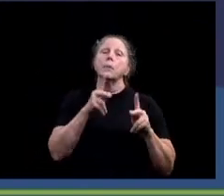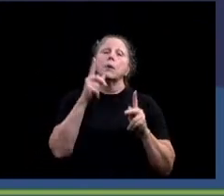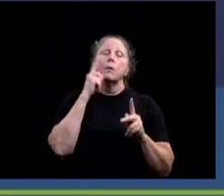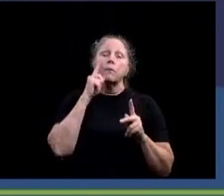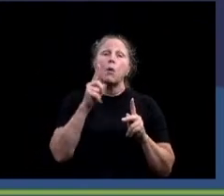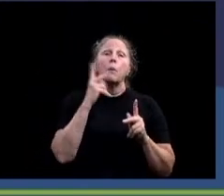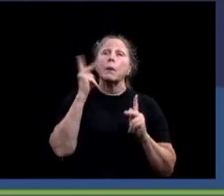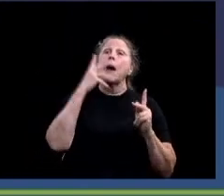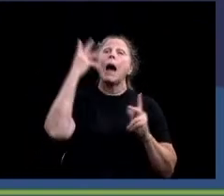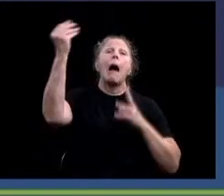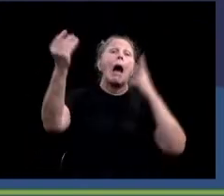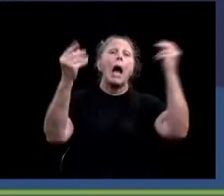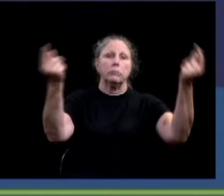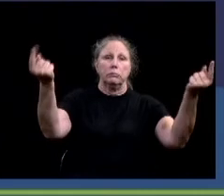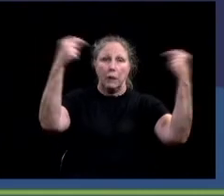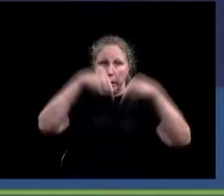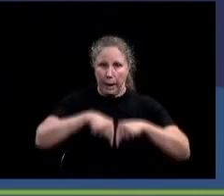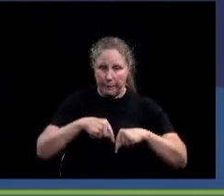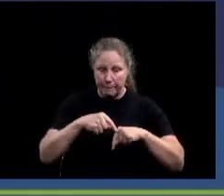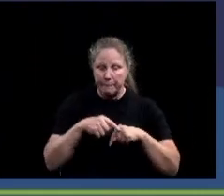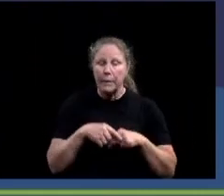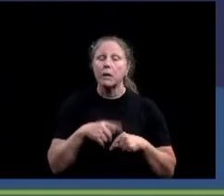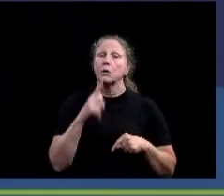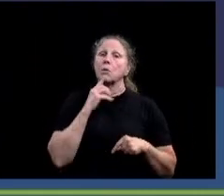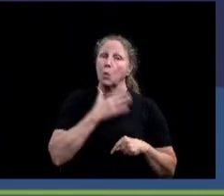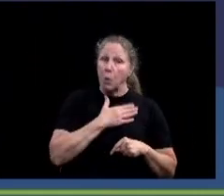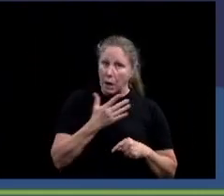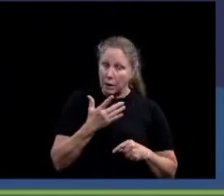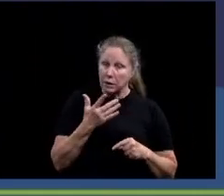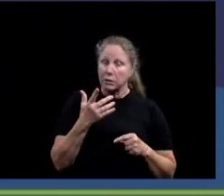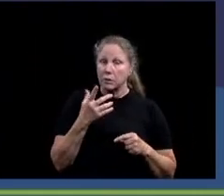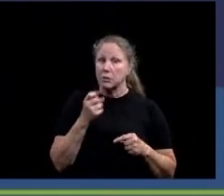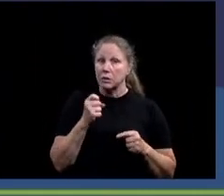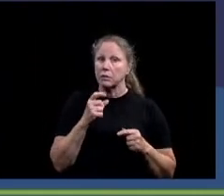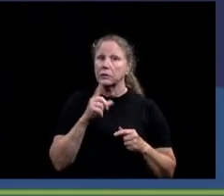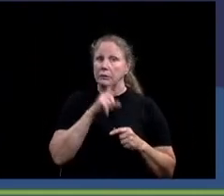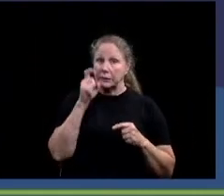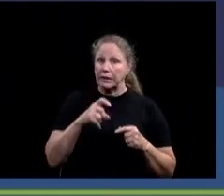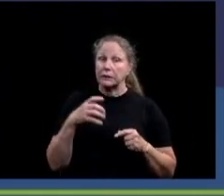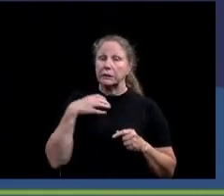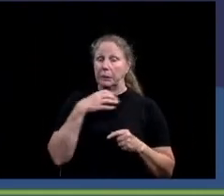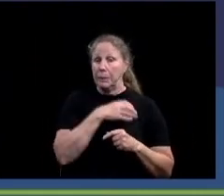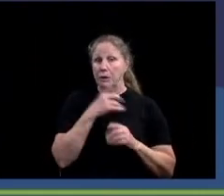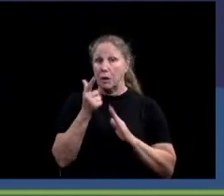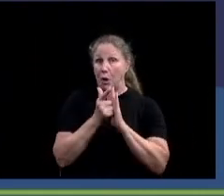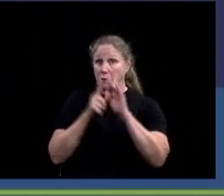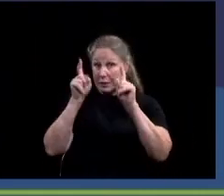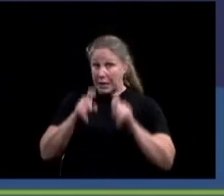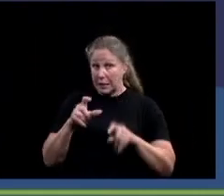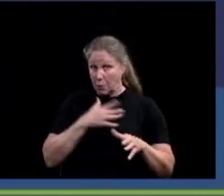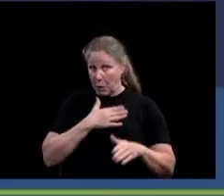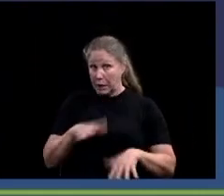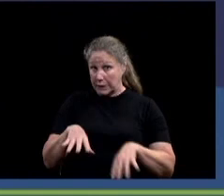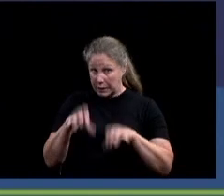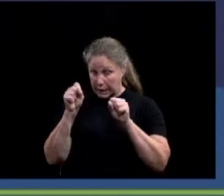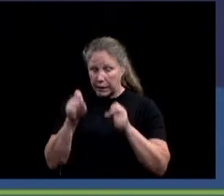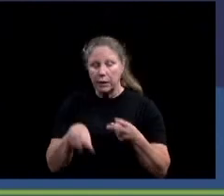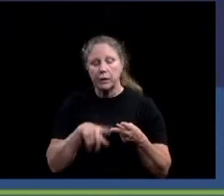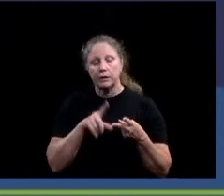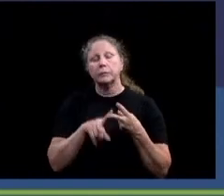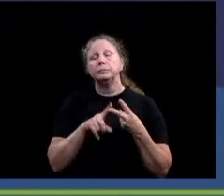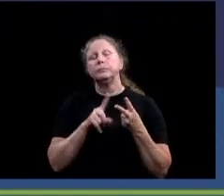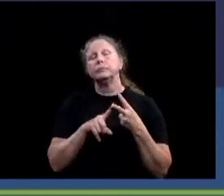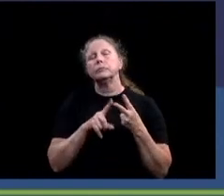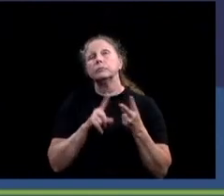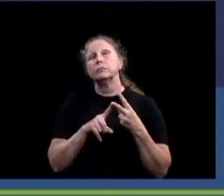willing to challenge the Texas Commission on Law Enforcement test, and we can hire them. We just can't start them